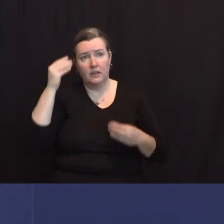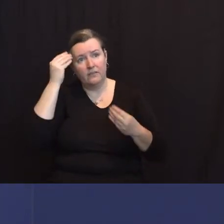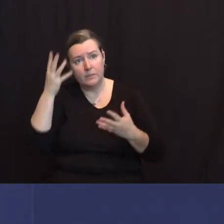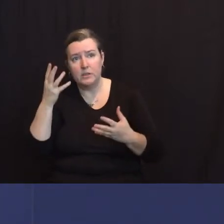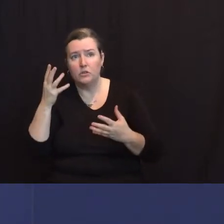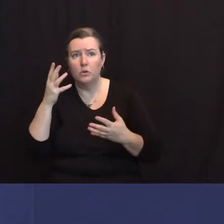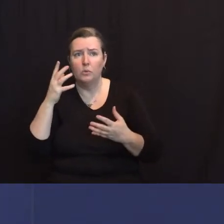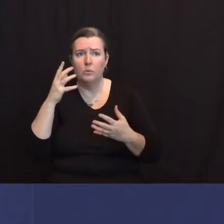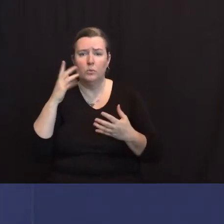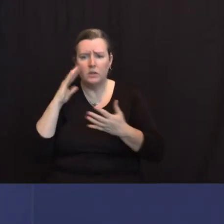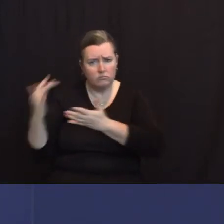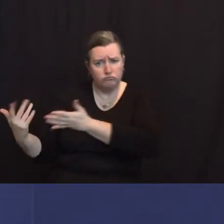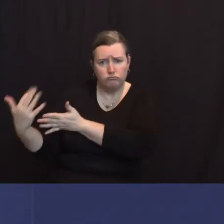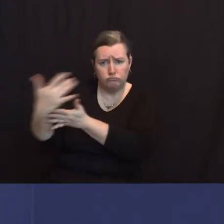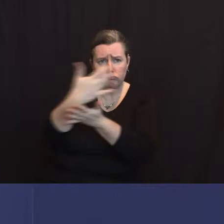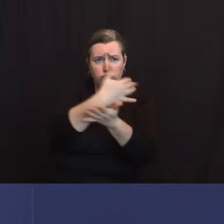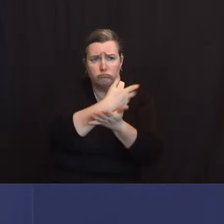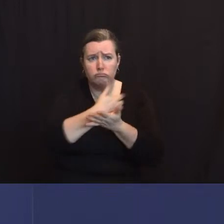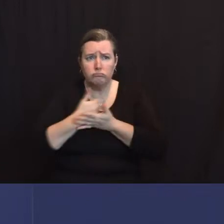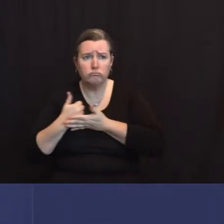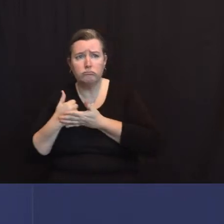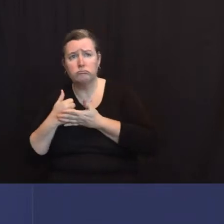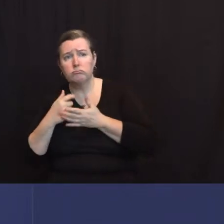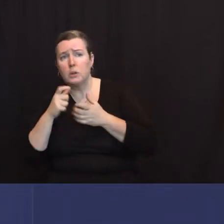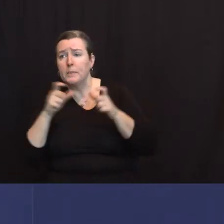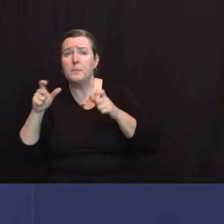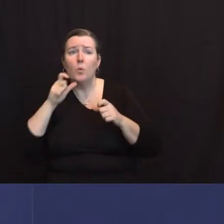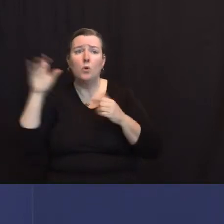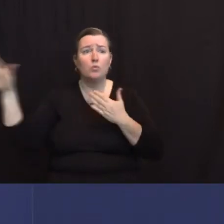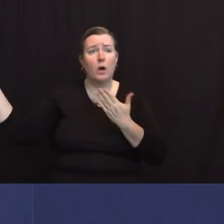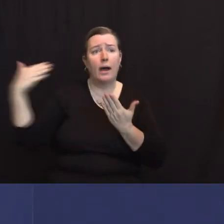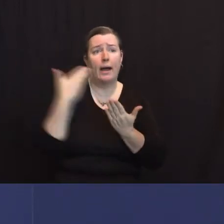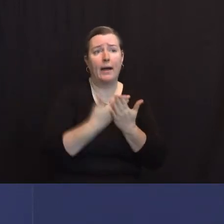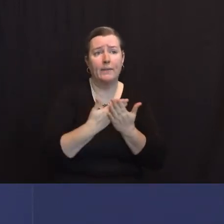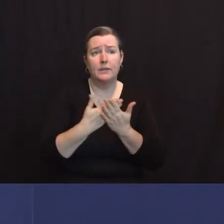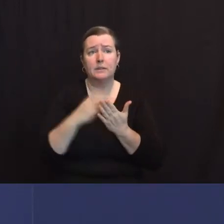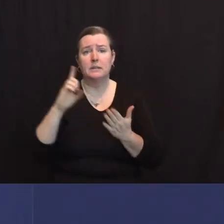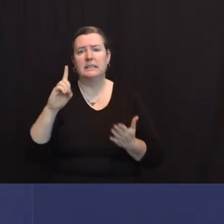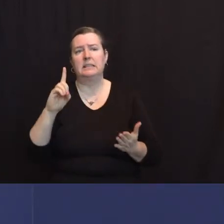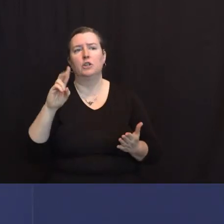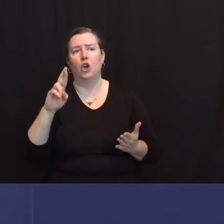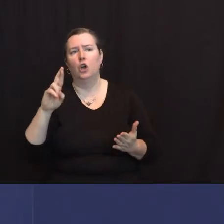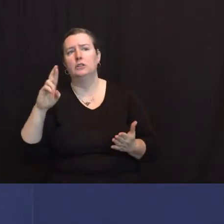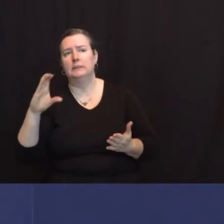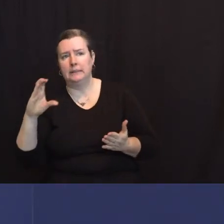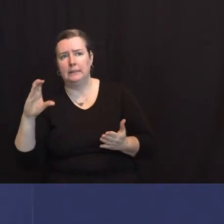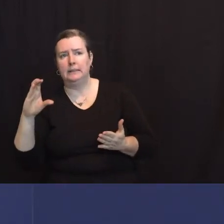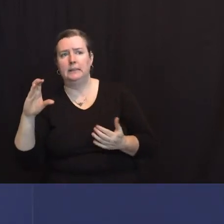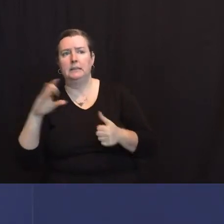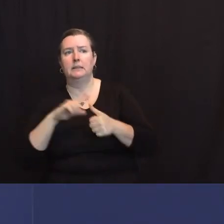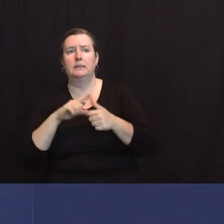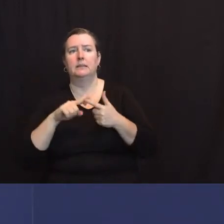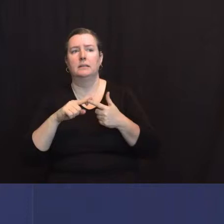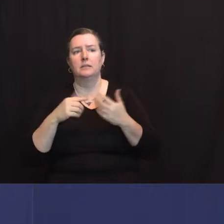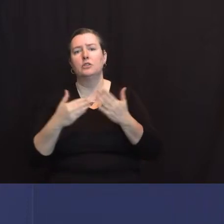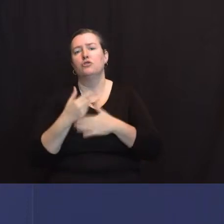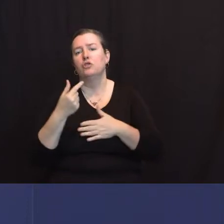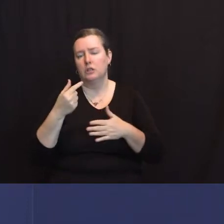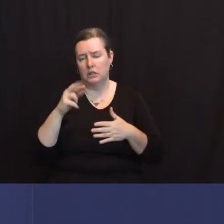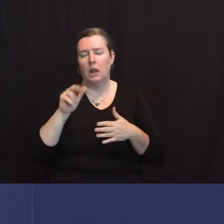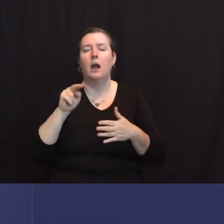travelers arriving from the DRC and Guinea. We are collaborating with the CDC and the Division of Global Migration